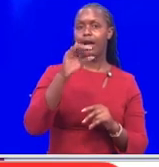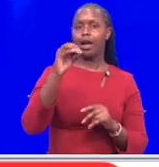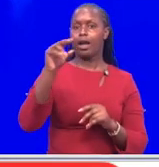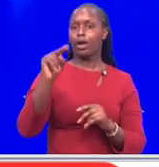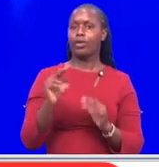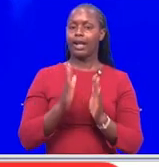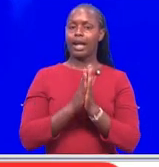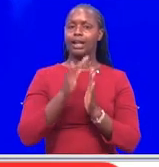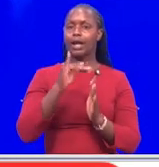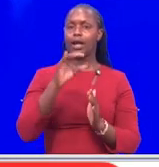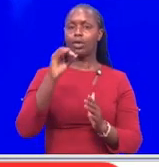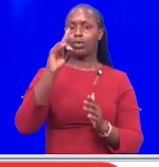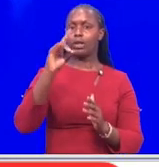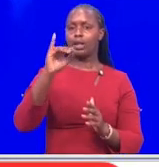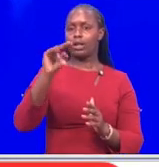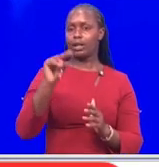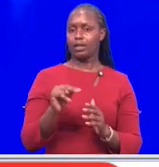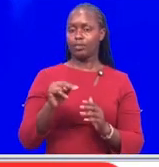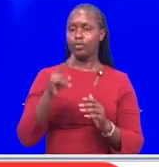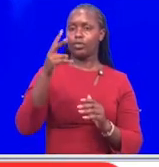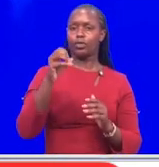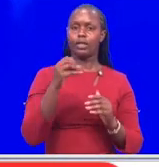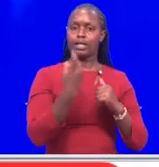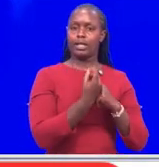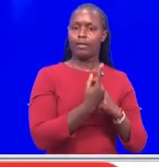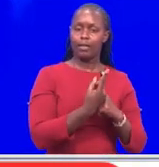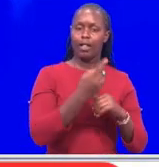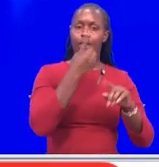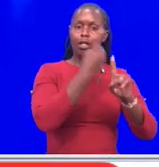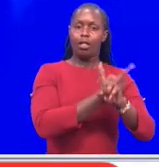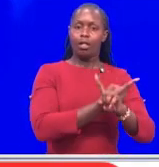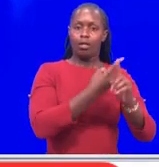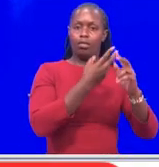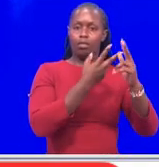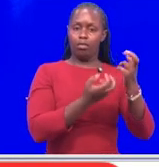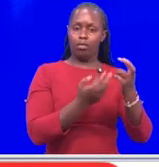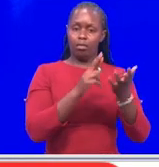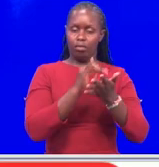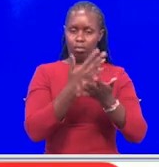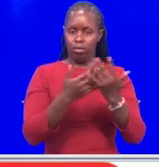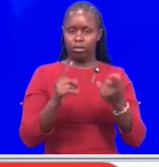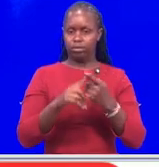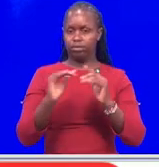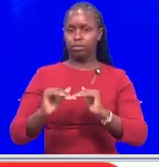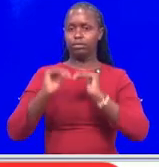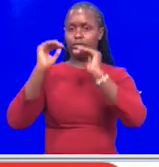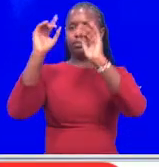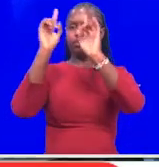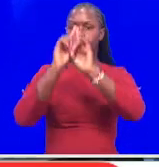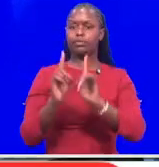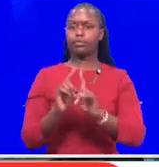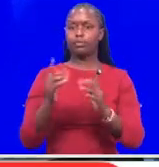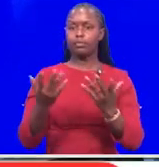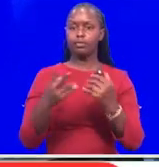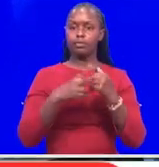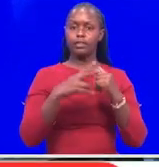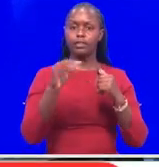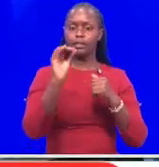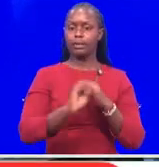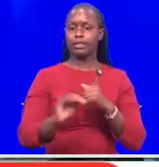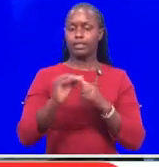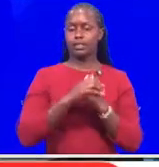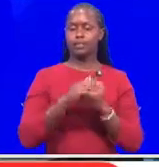of 2011, hoping things have improved, we had a zinc deficiency standing at 70%.